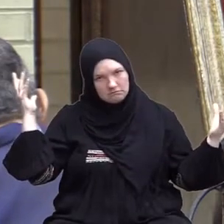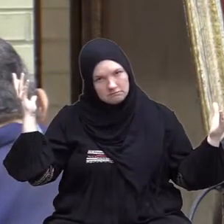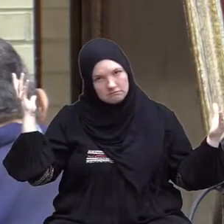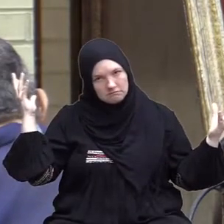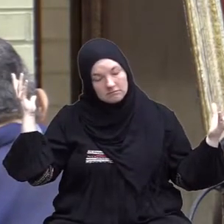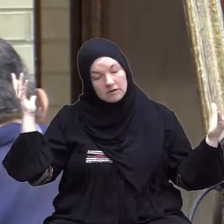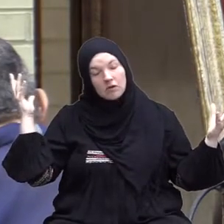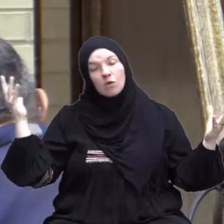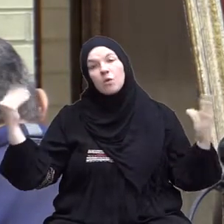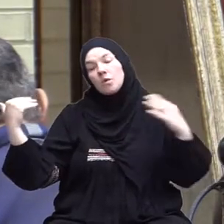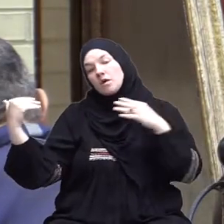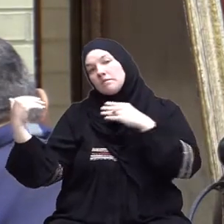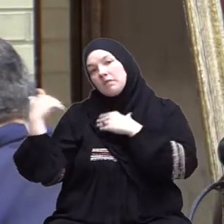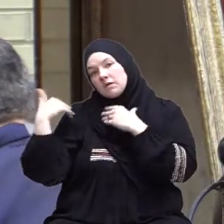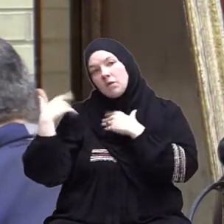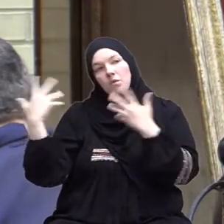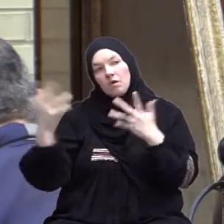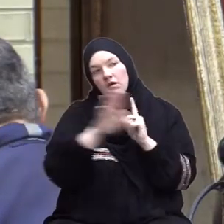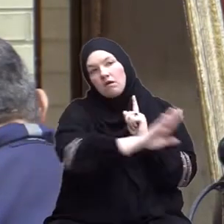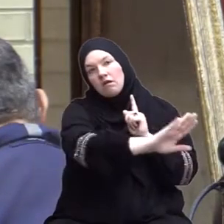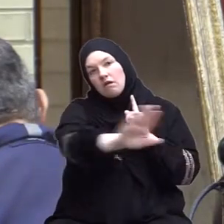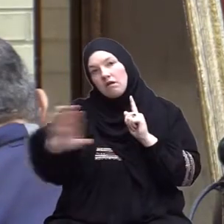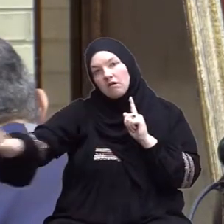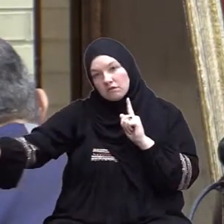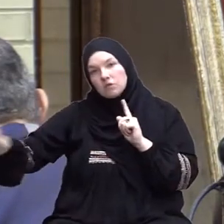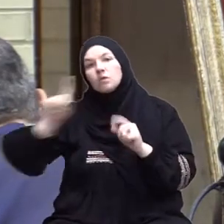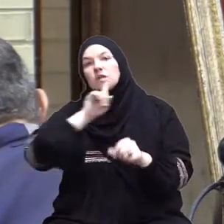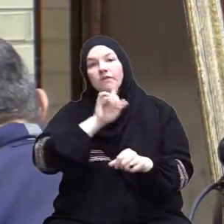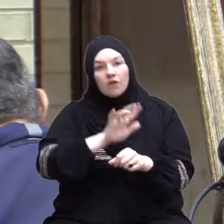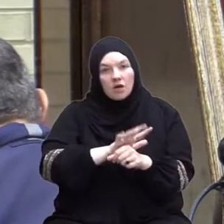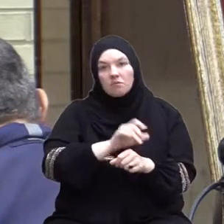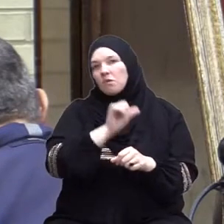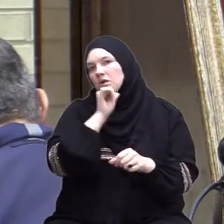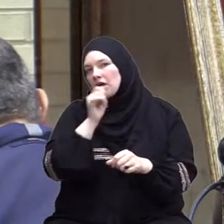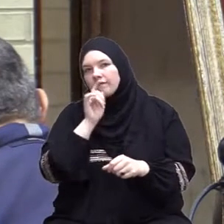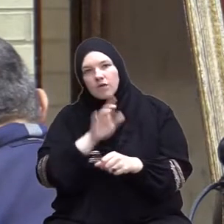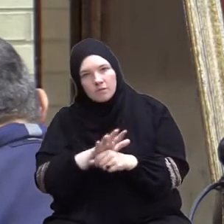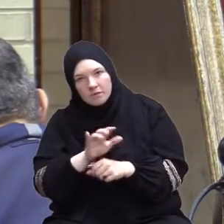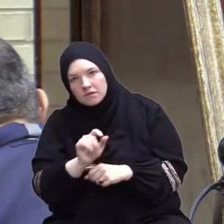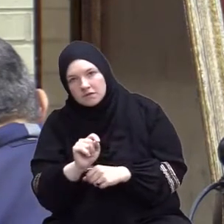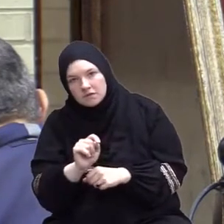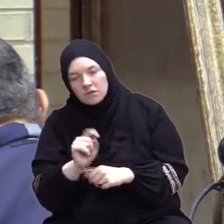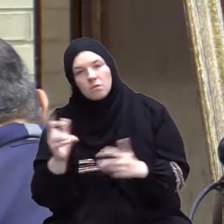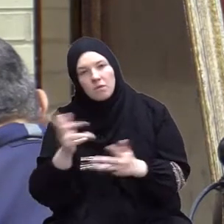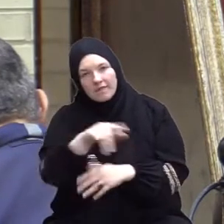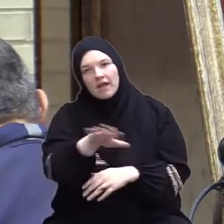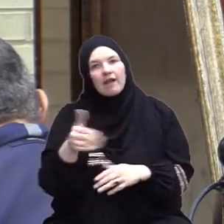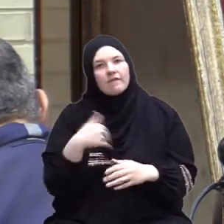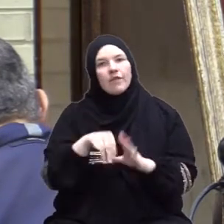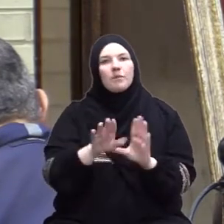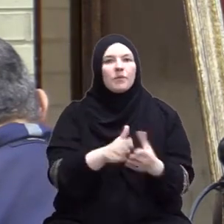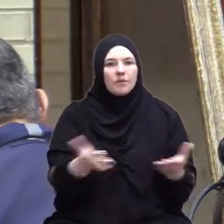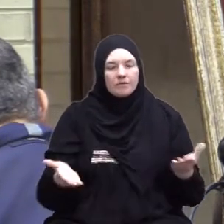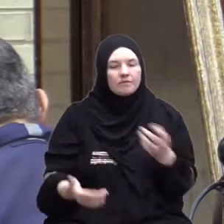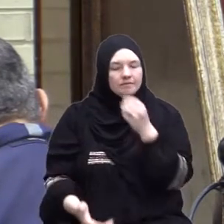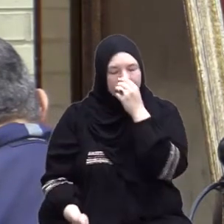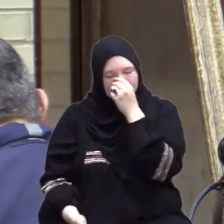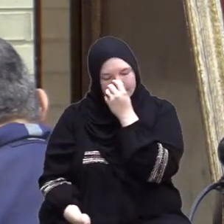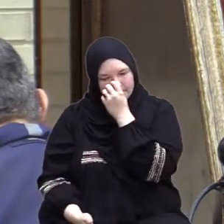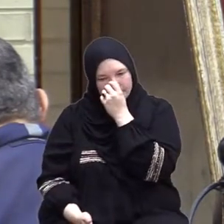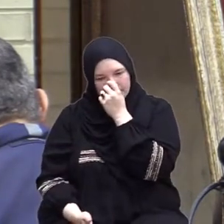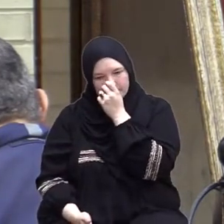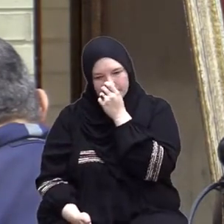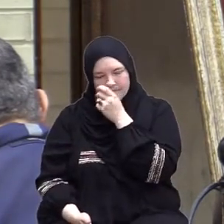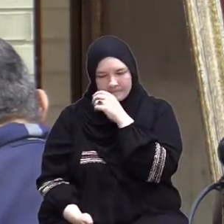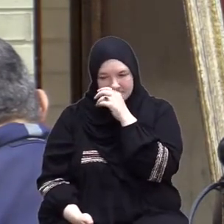the responsibility is on them to confirm it or not to confirm it with what they have in their book.